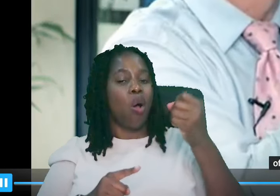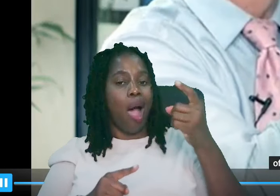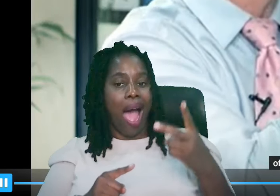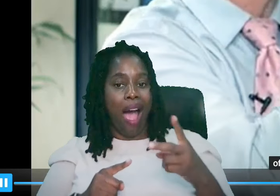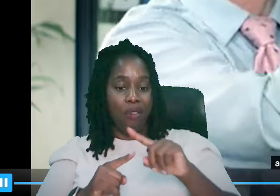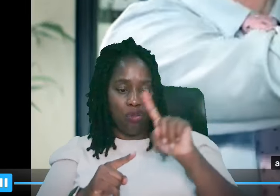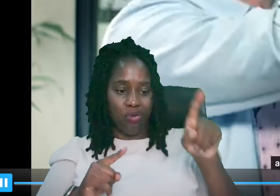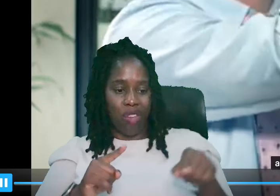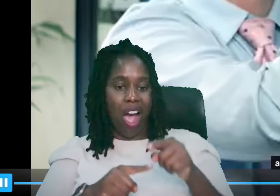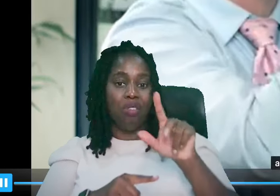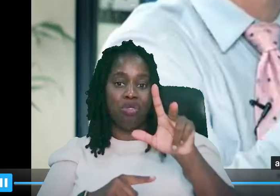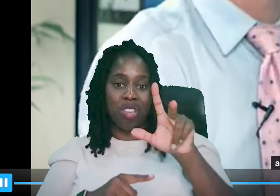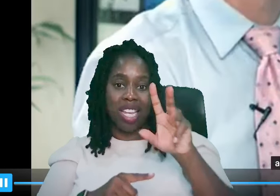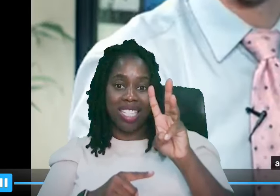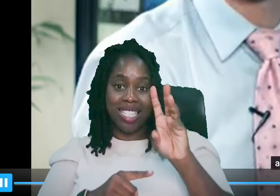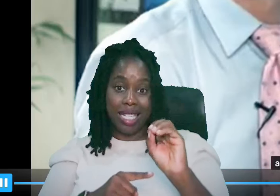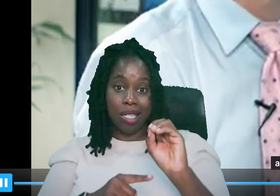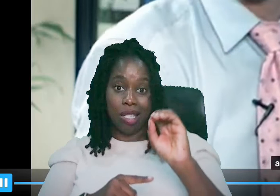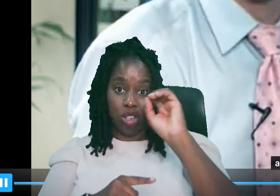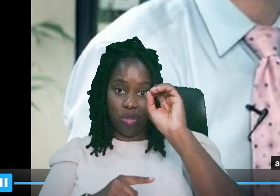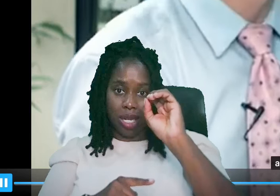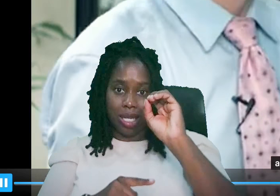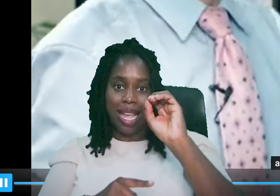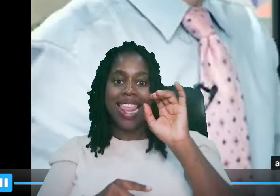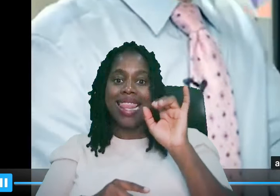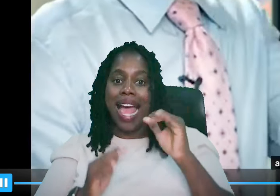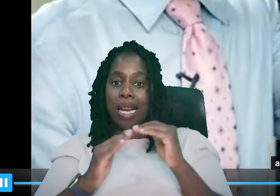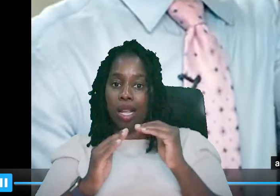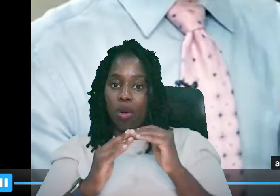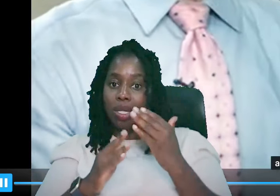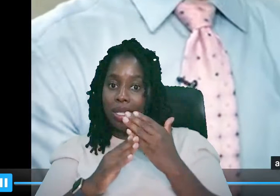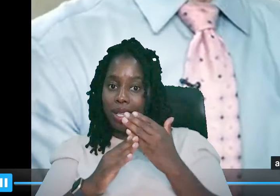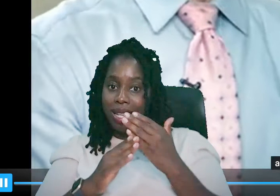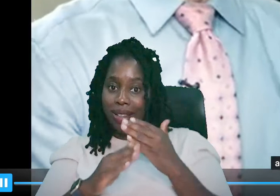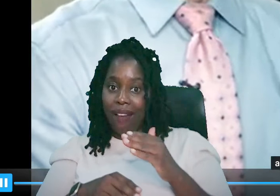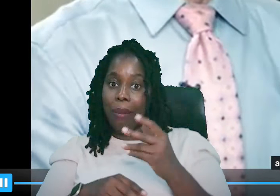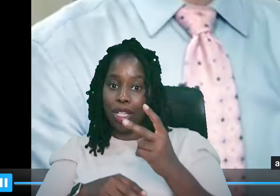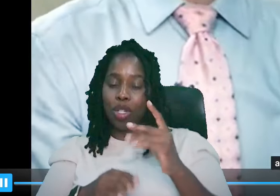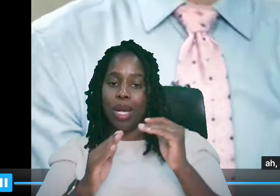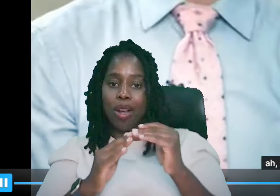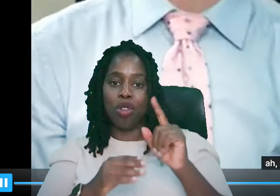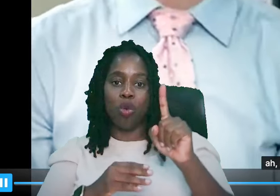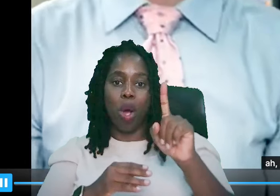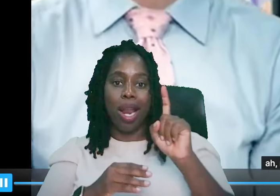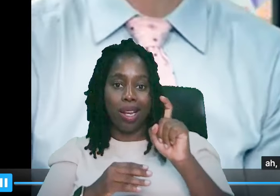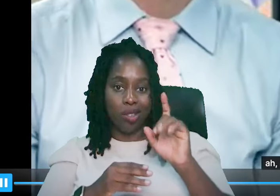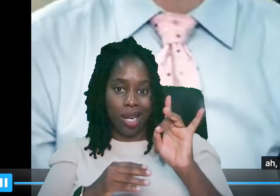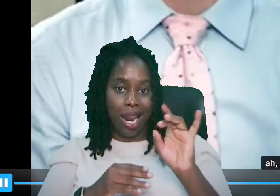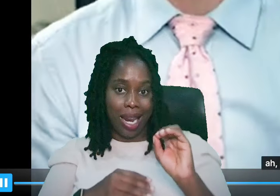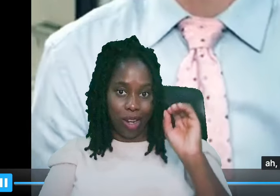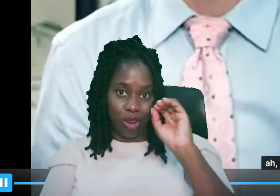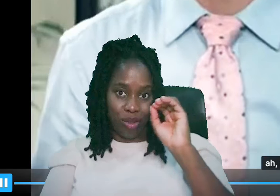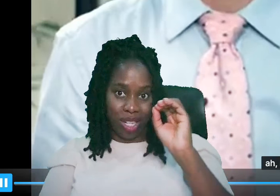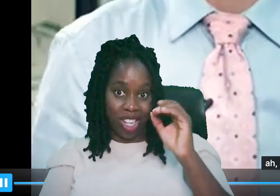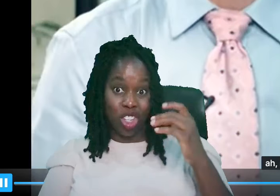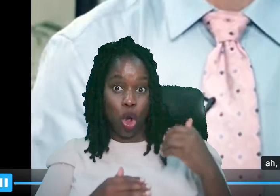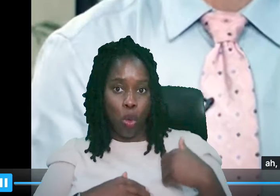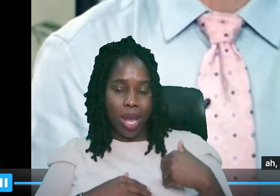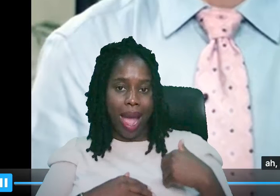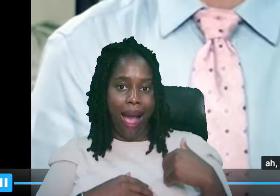degrees. So now we have our 4 special types of angles. We have an acute angle, which is less than 90 degrees. We have a